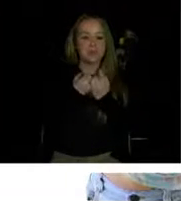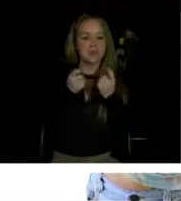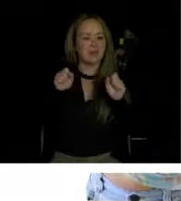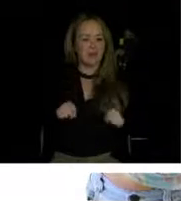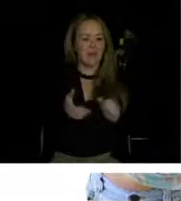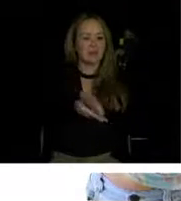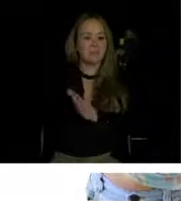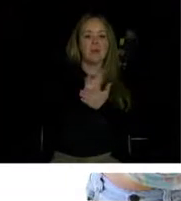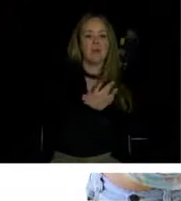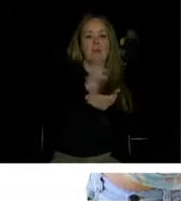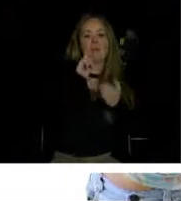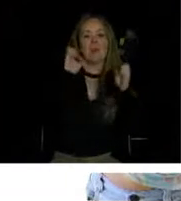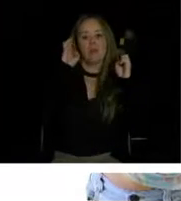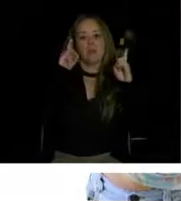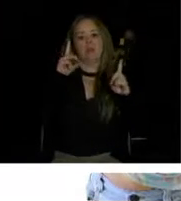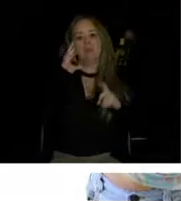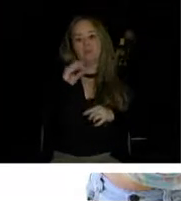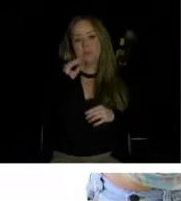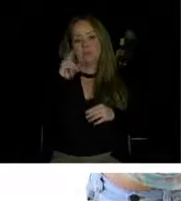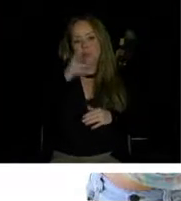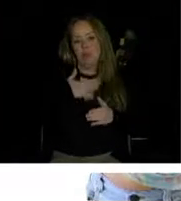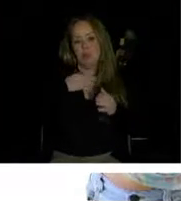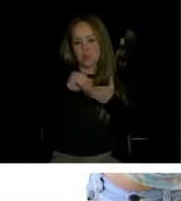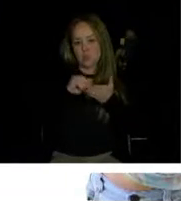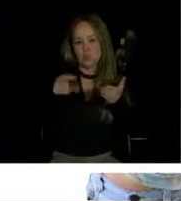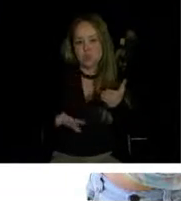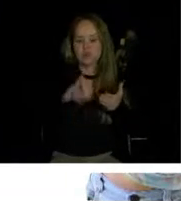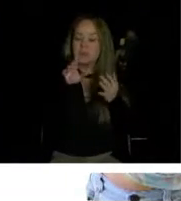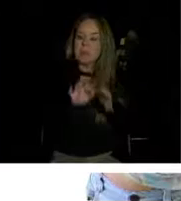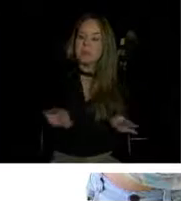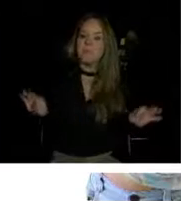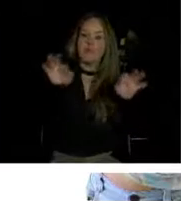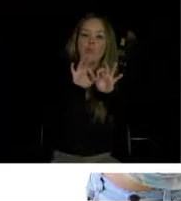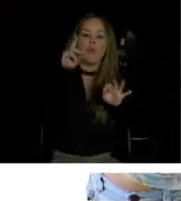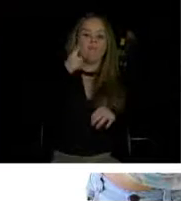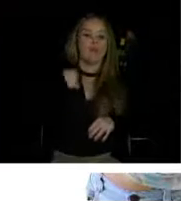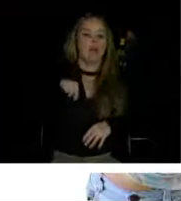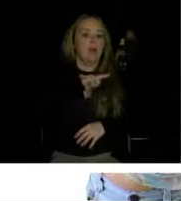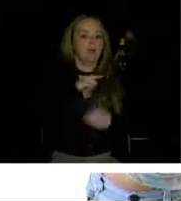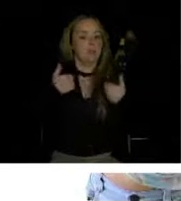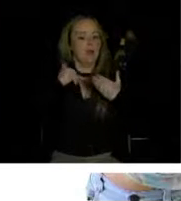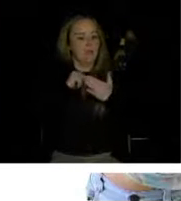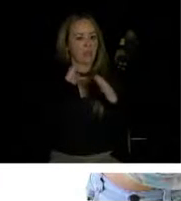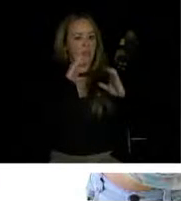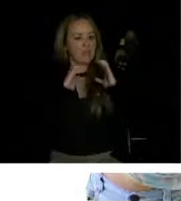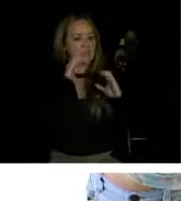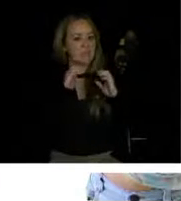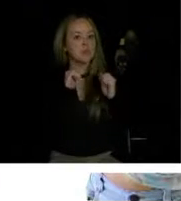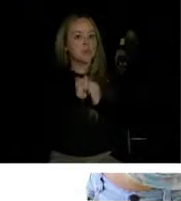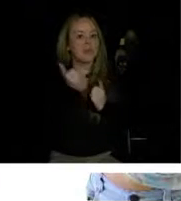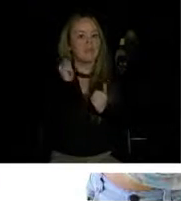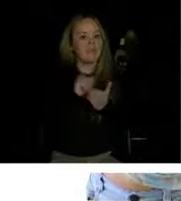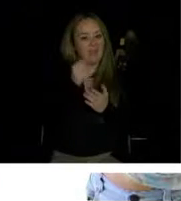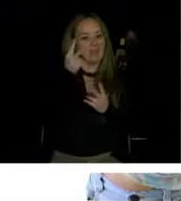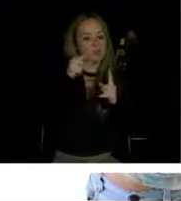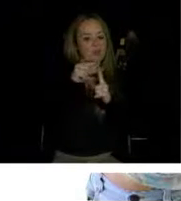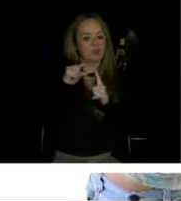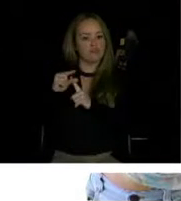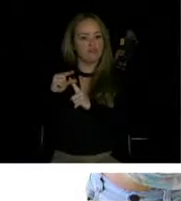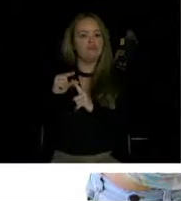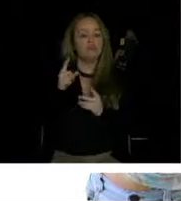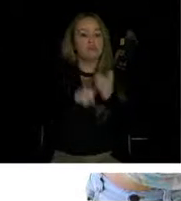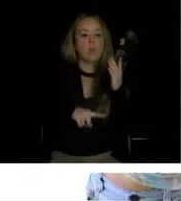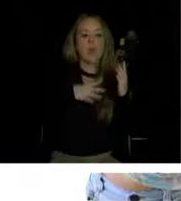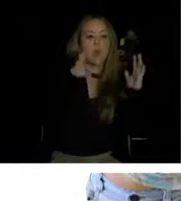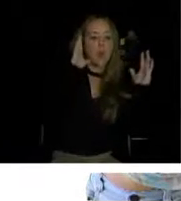terms of the educational experience for our students? So it's important for us to frame the conversation with those two terms in mind. What are